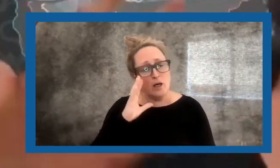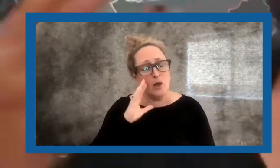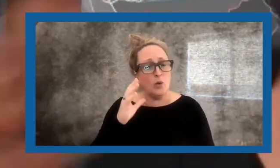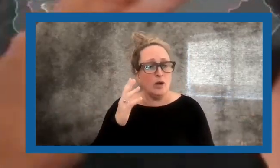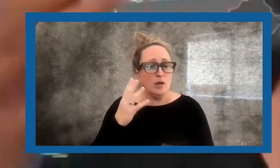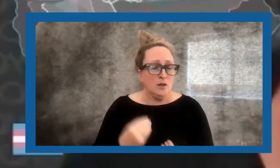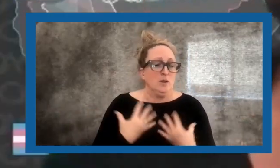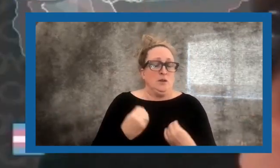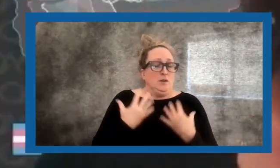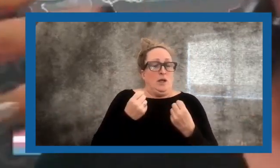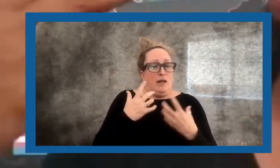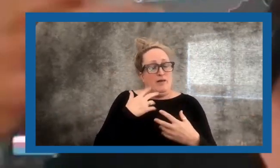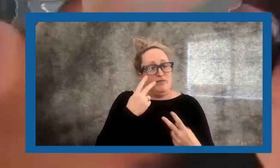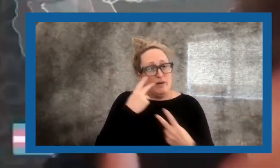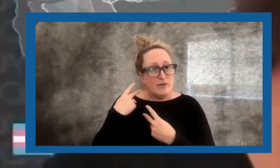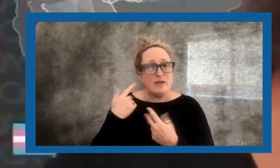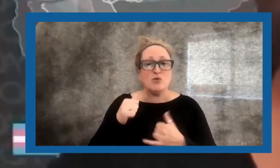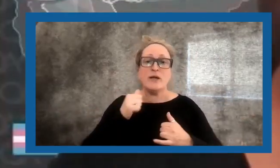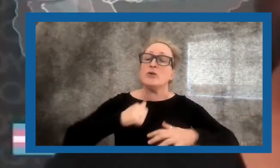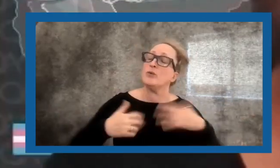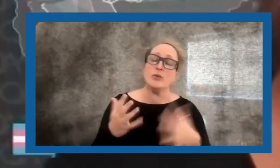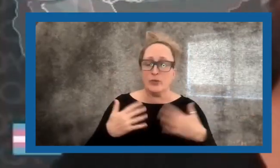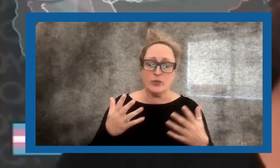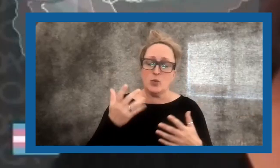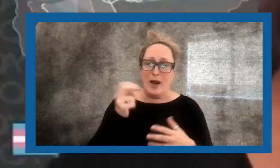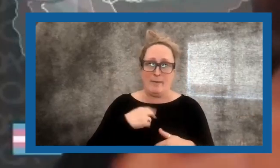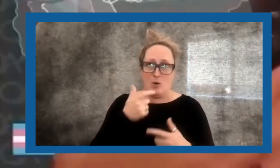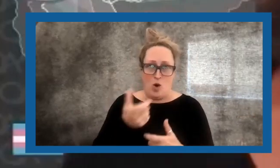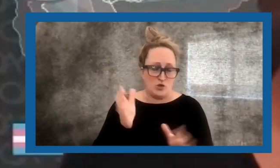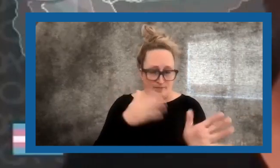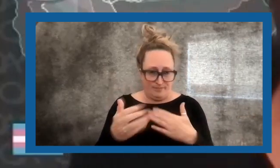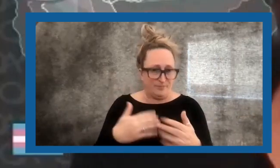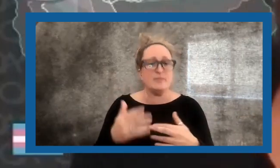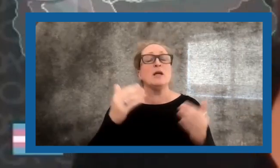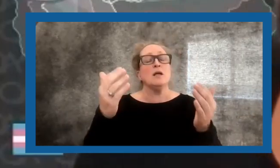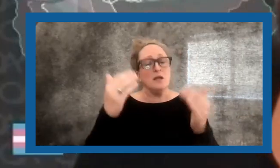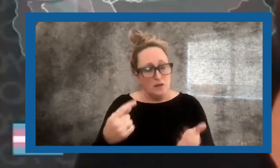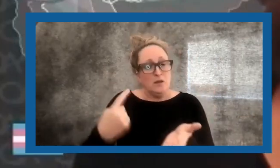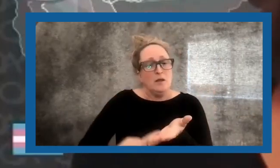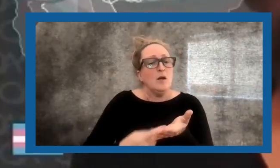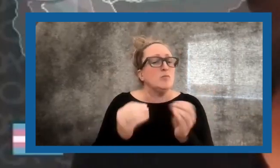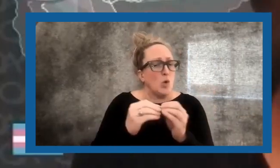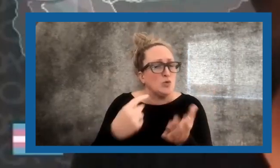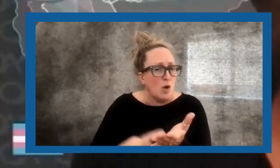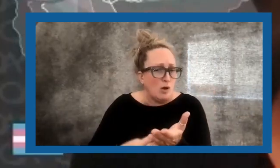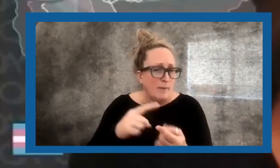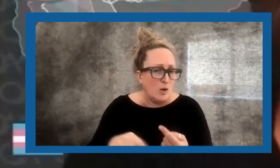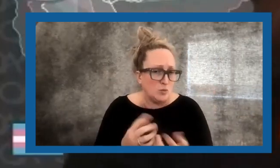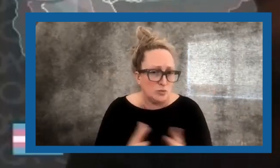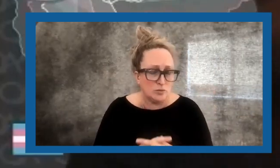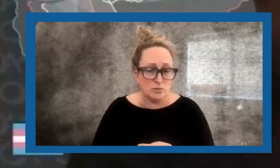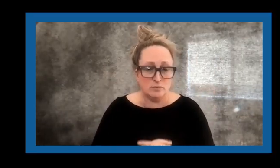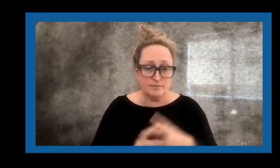of memories, so I'm trying to preface when I'm going to watch that. Okay, so let's move along in this conversation. We have more to talk about.